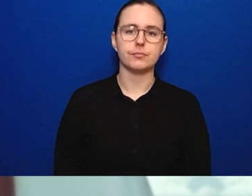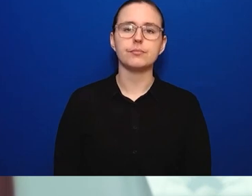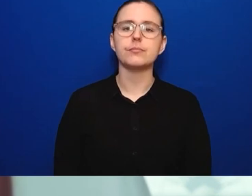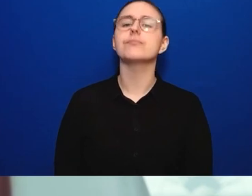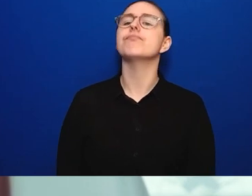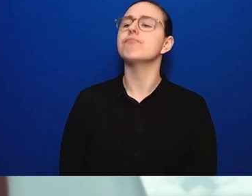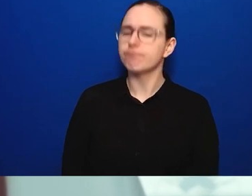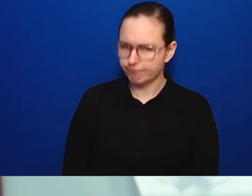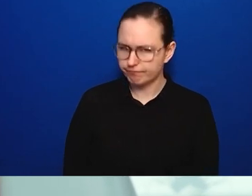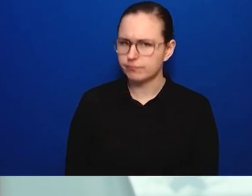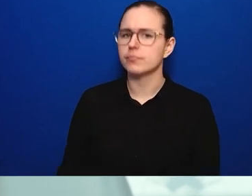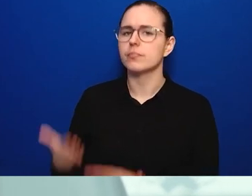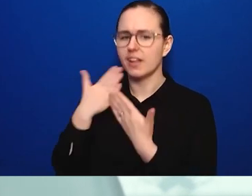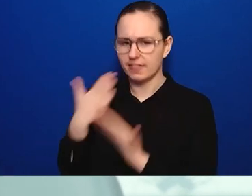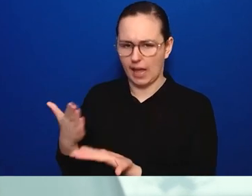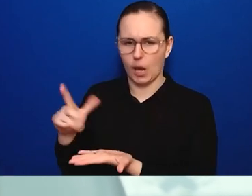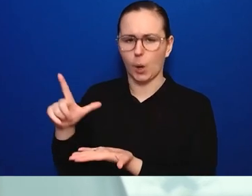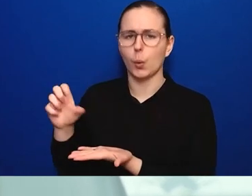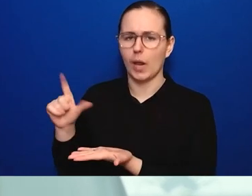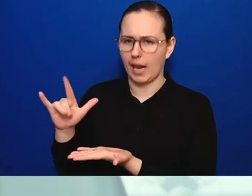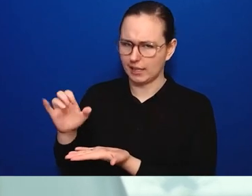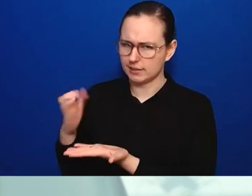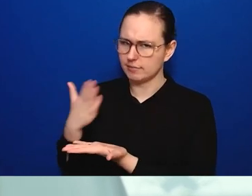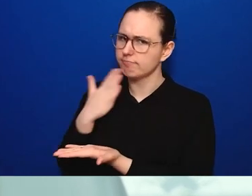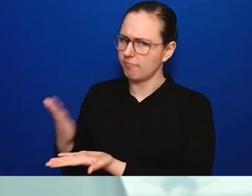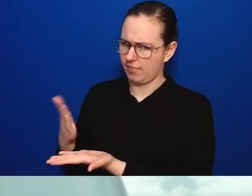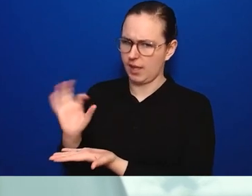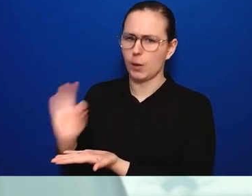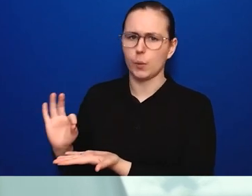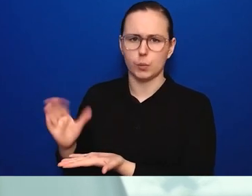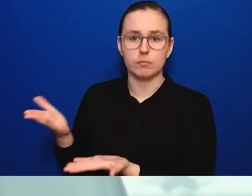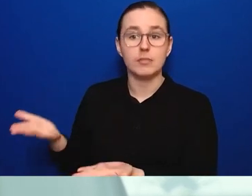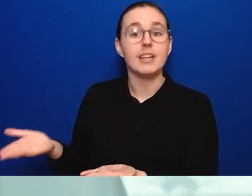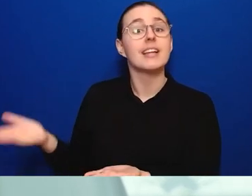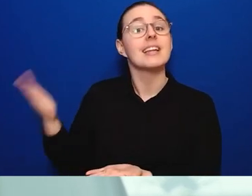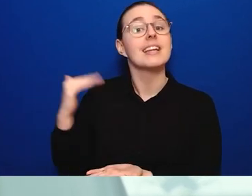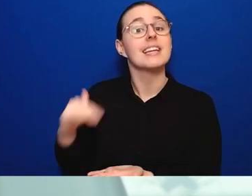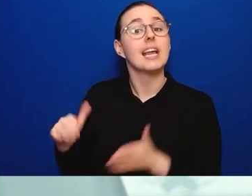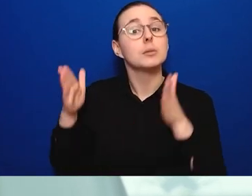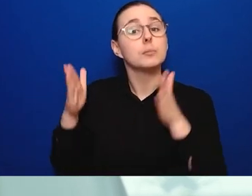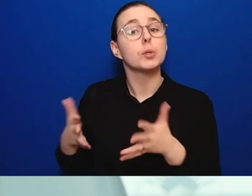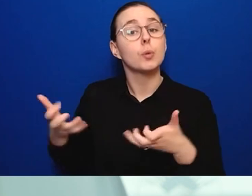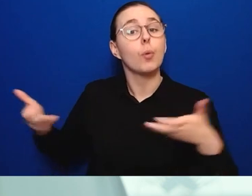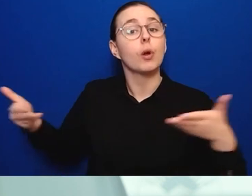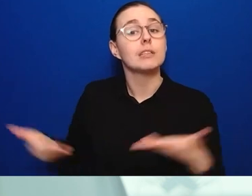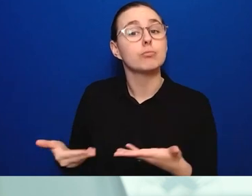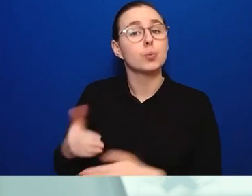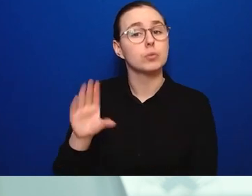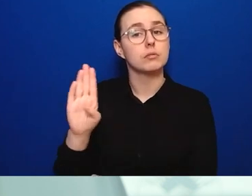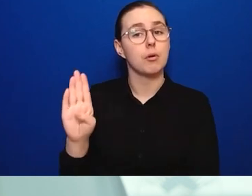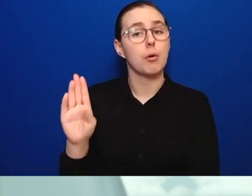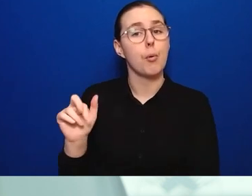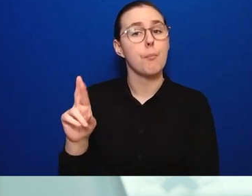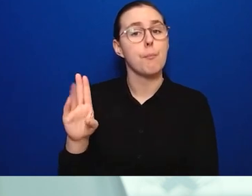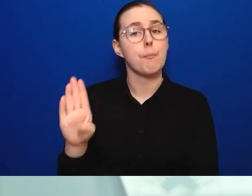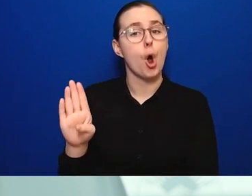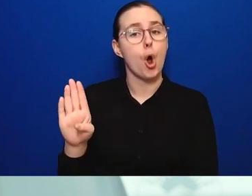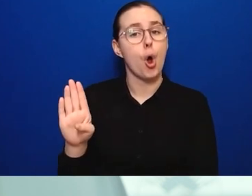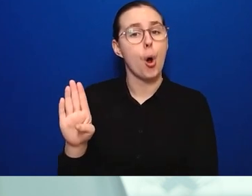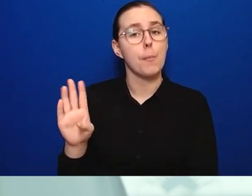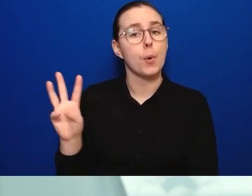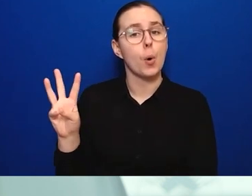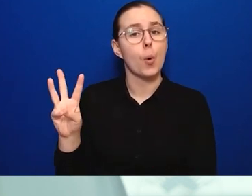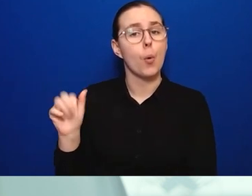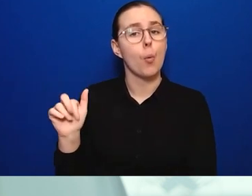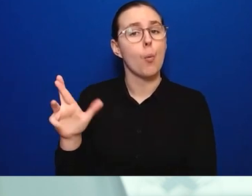Thank you so much, Leslie. I'd now like to introduce Barb Ward-Burkett, a longtime advocate